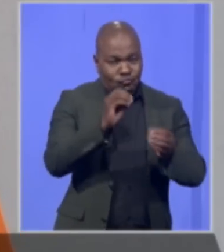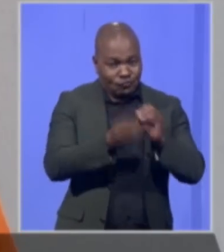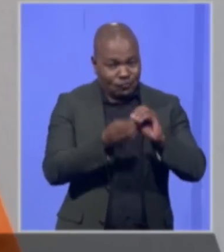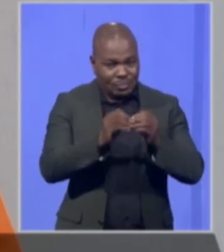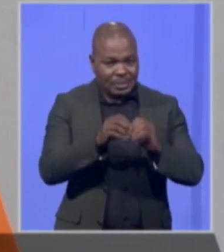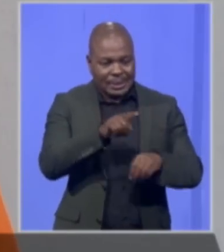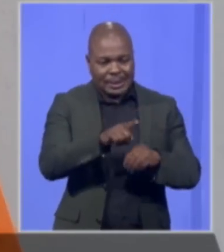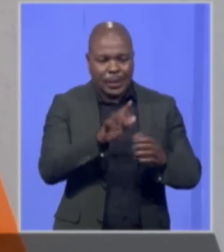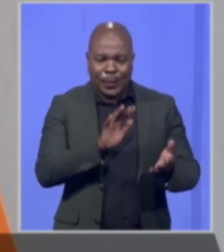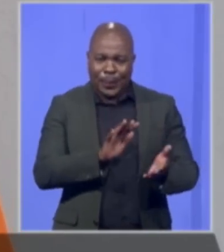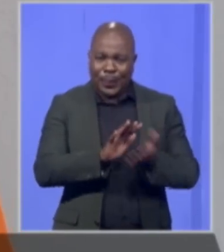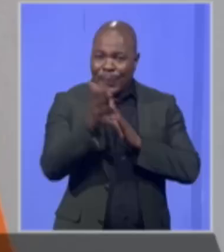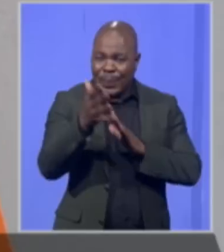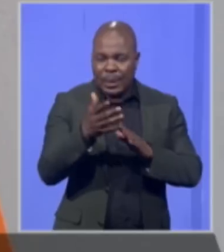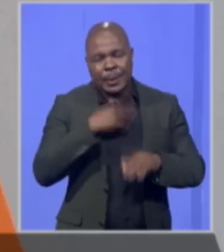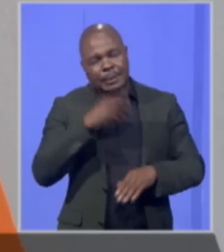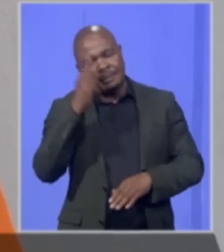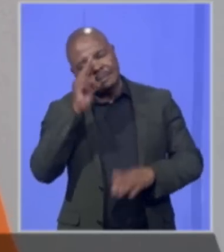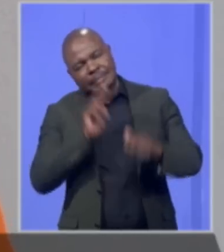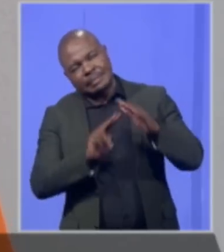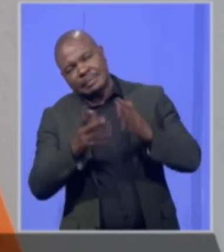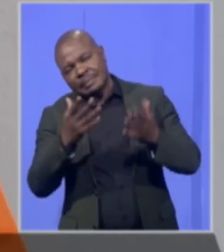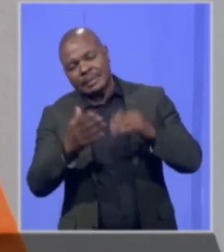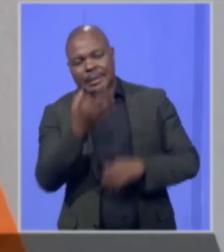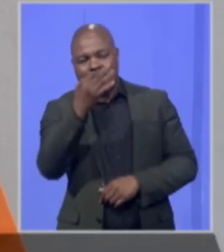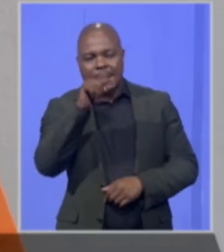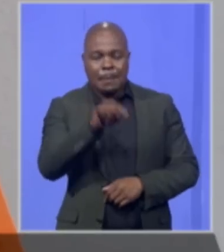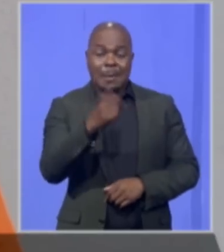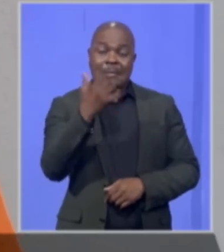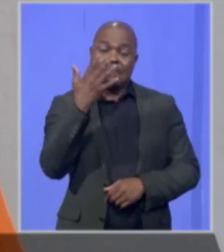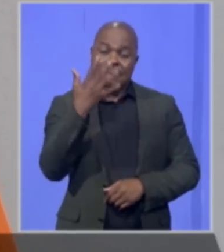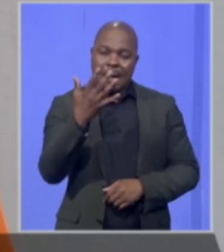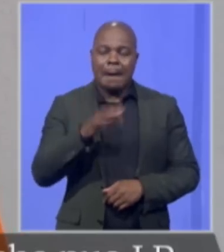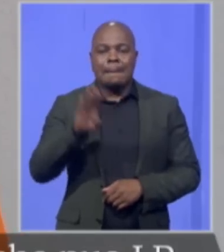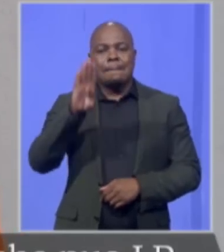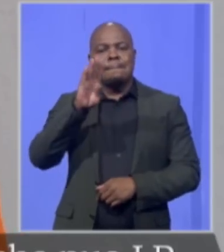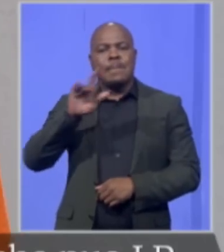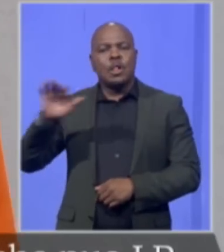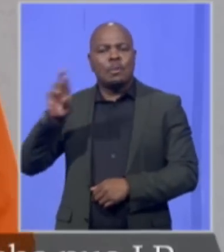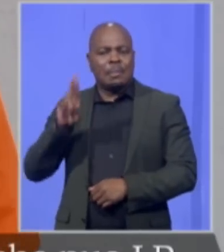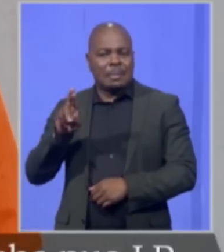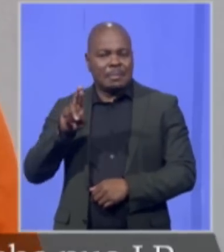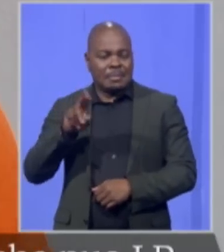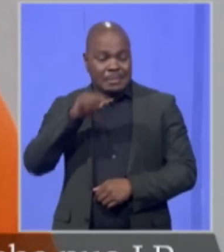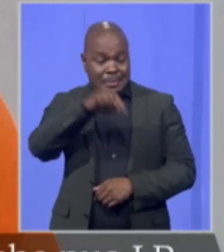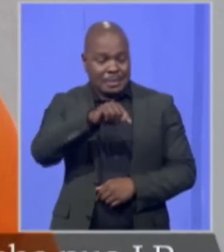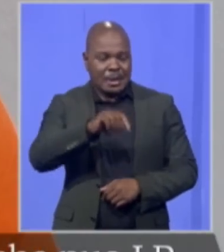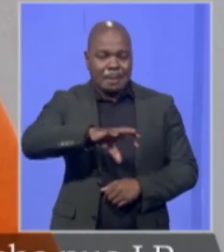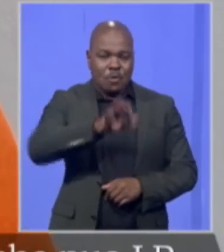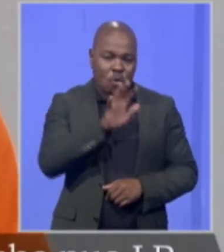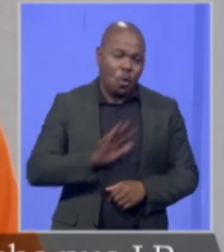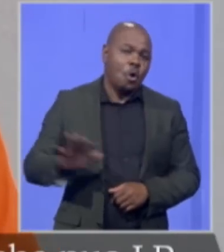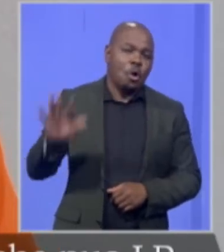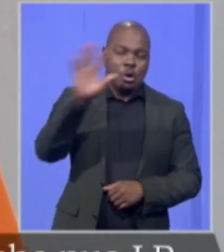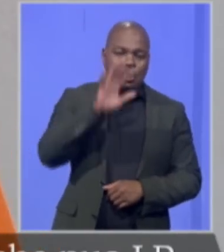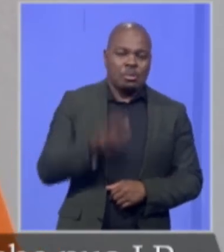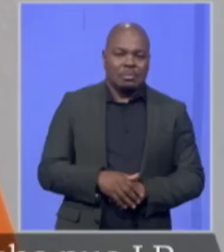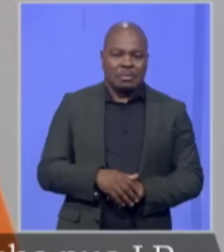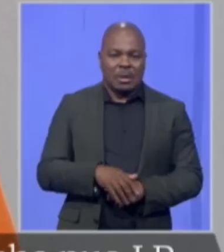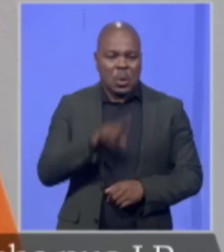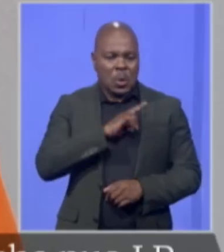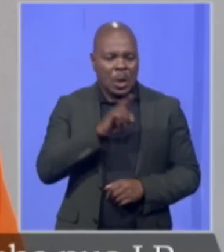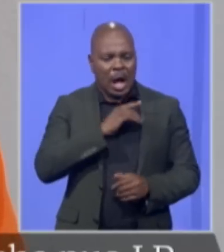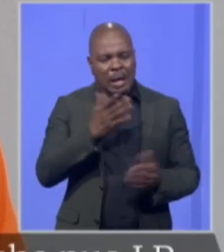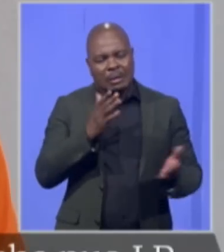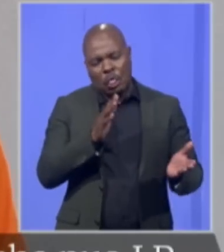terms of the cost is estimated at least 3.5 billion across the province. The damage consists of washed away roads,